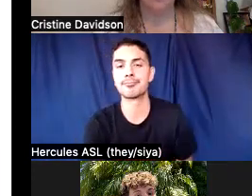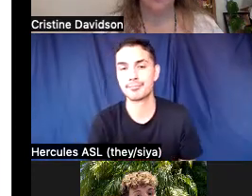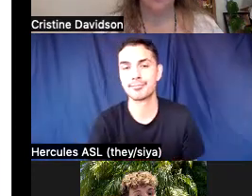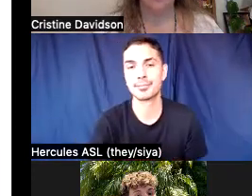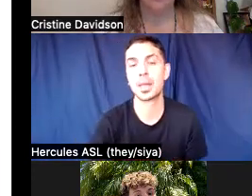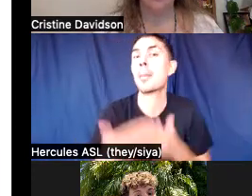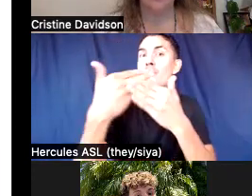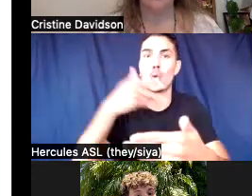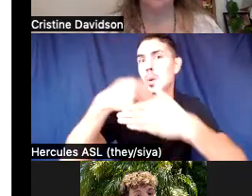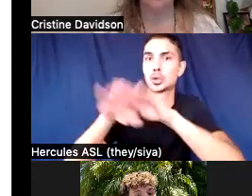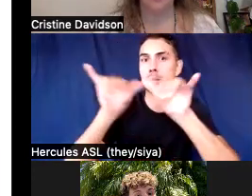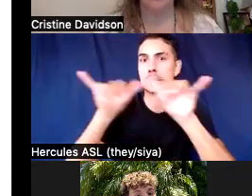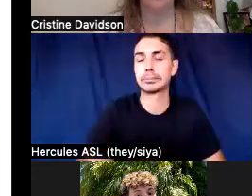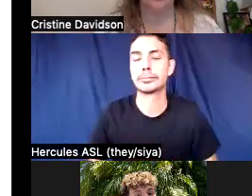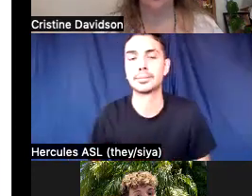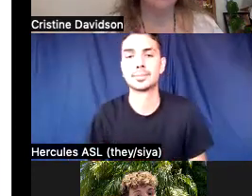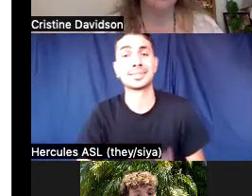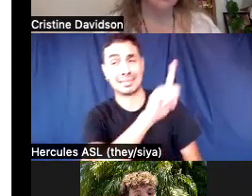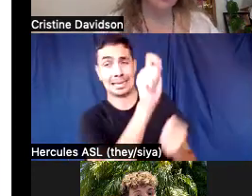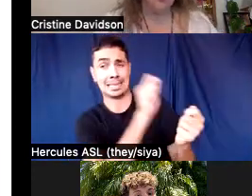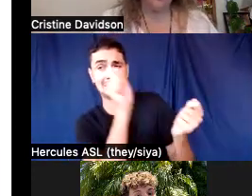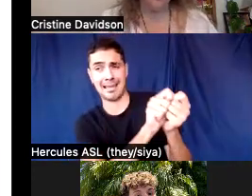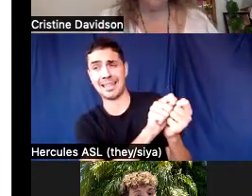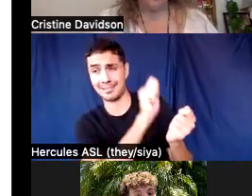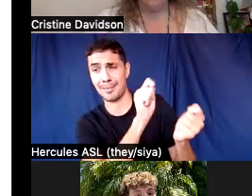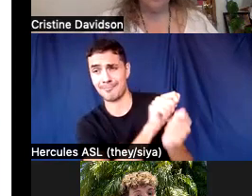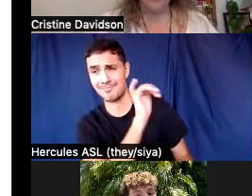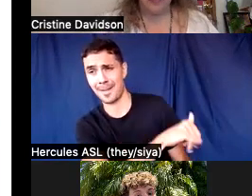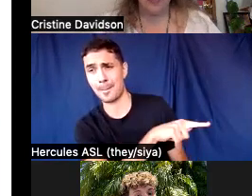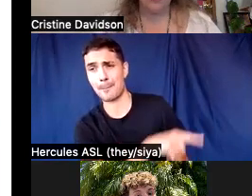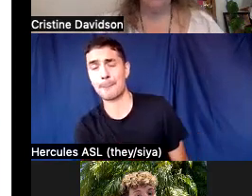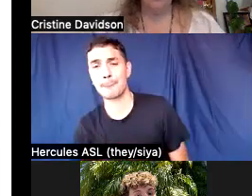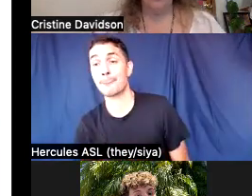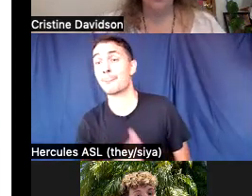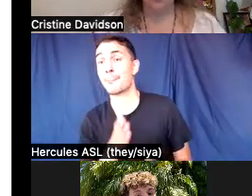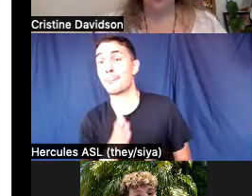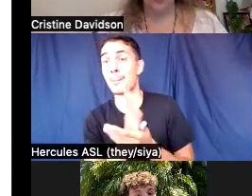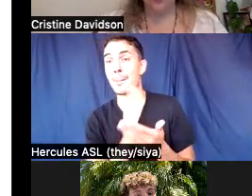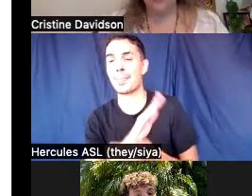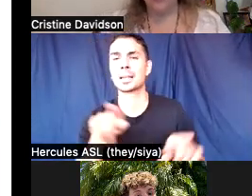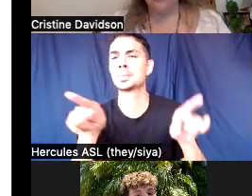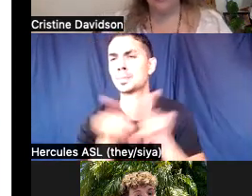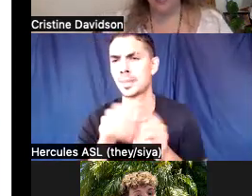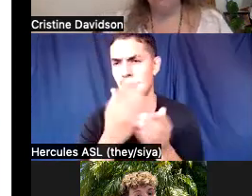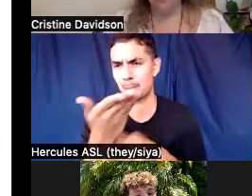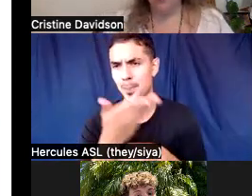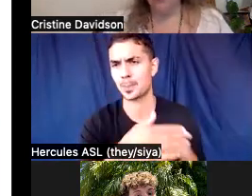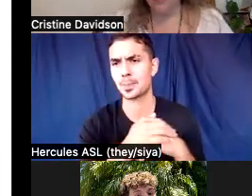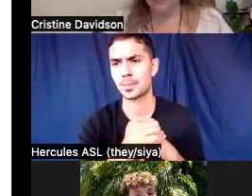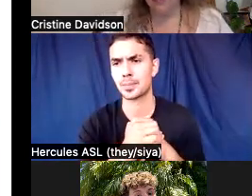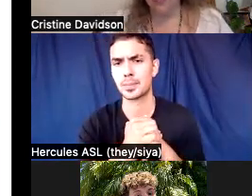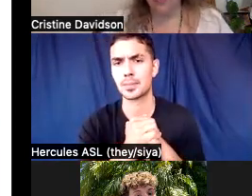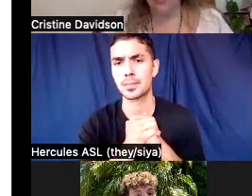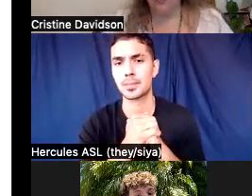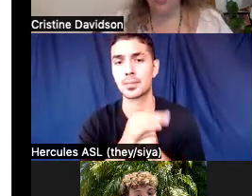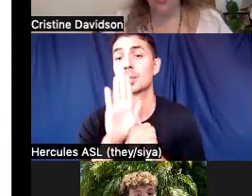Absolutely. Exactly that. Okay. And then the same thing. So your state is going to have their own